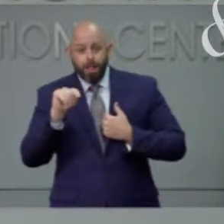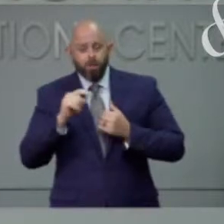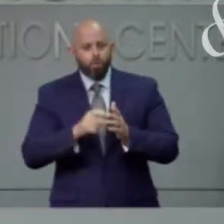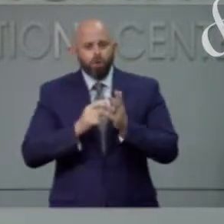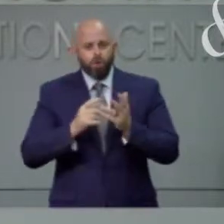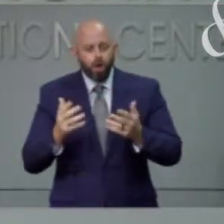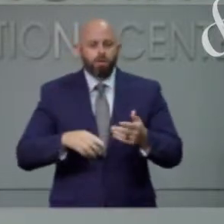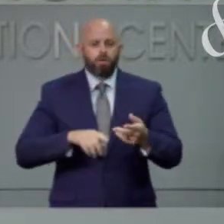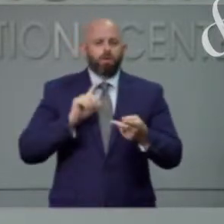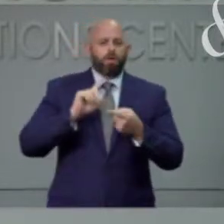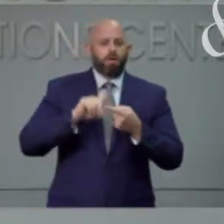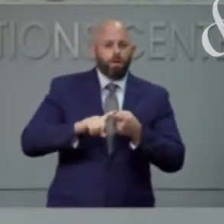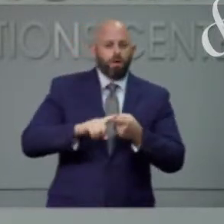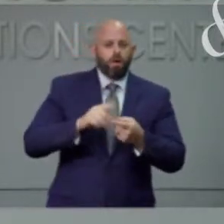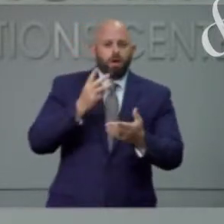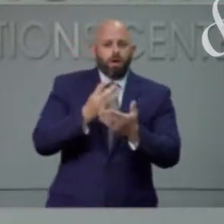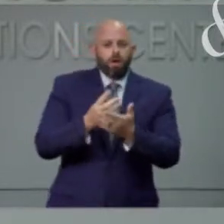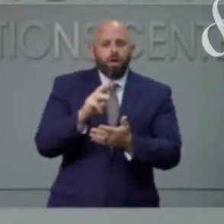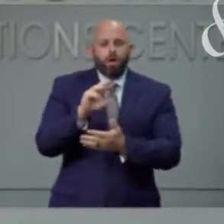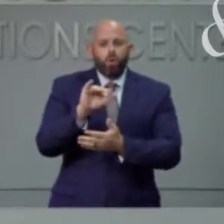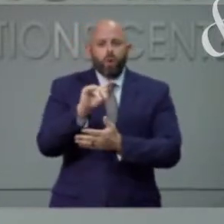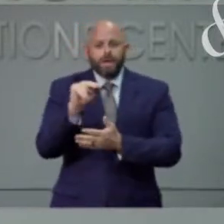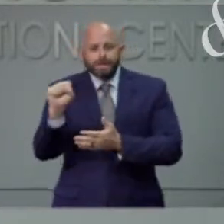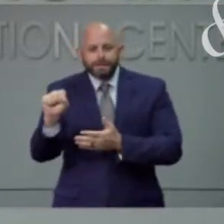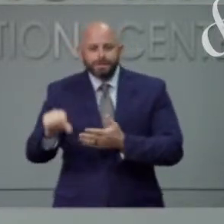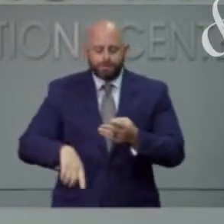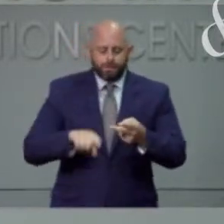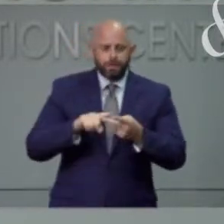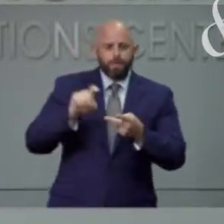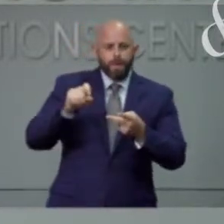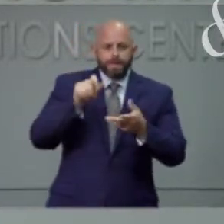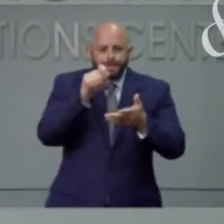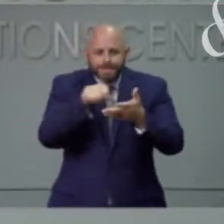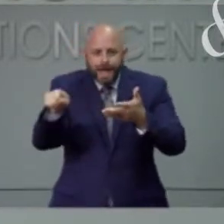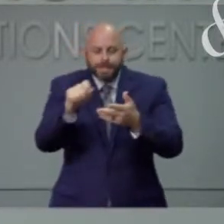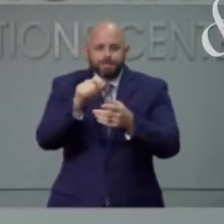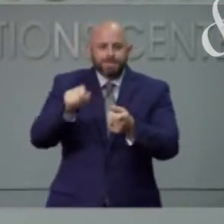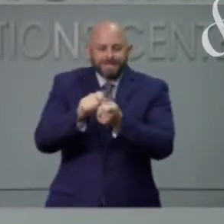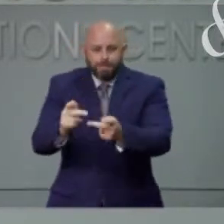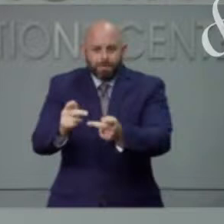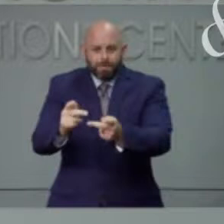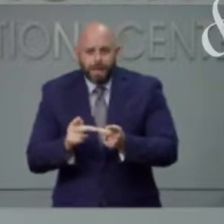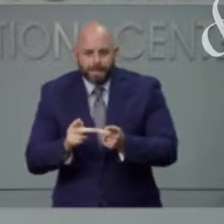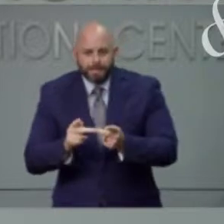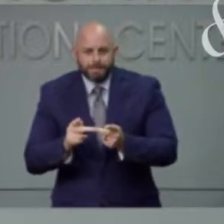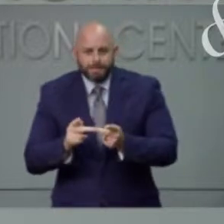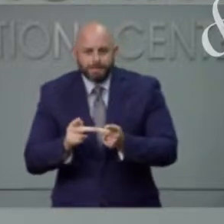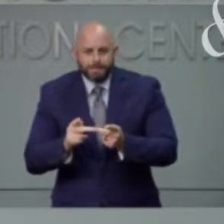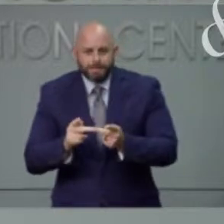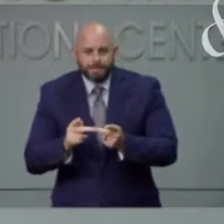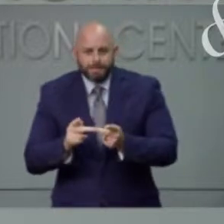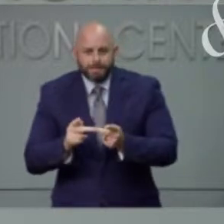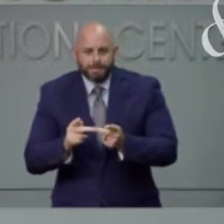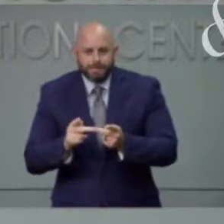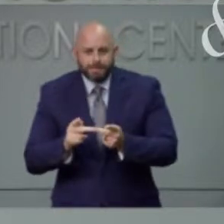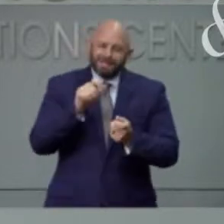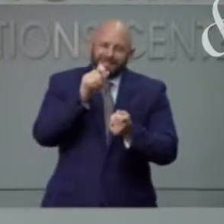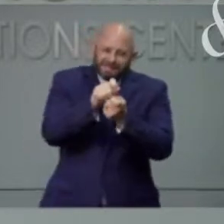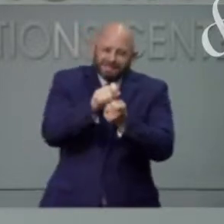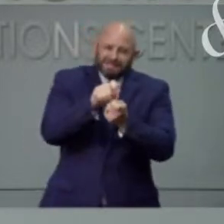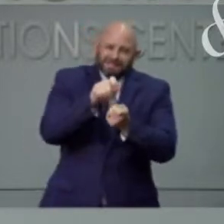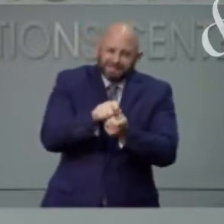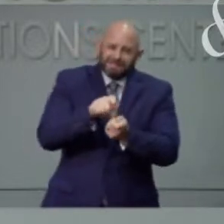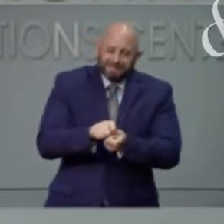place, if the ballot is not filled out correctly and is not properly witnessed, then Board of